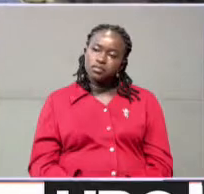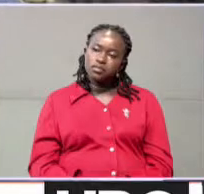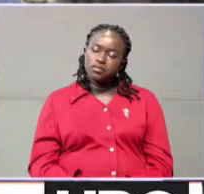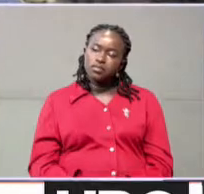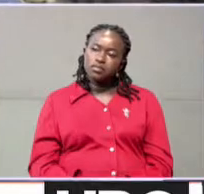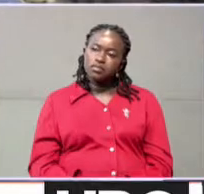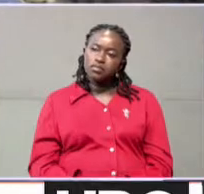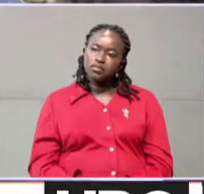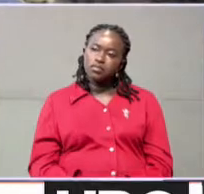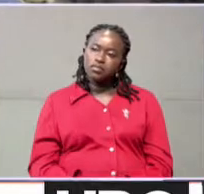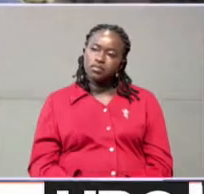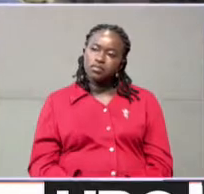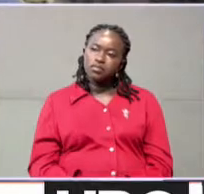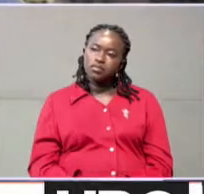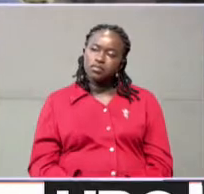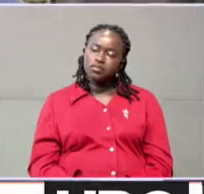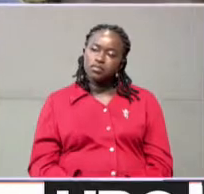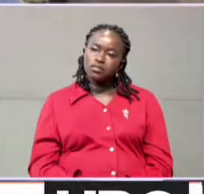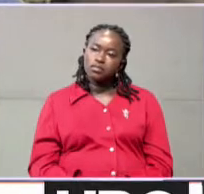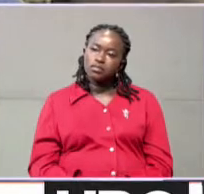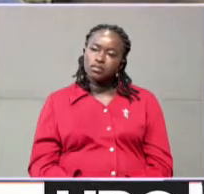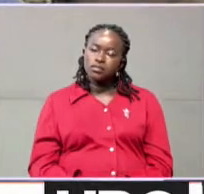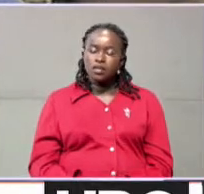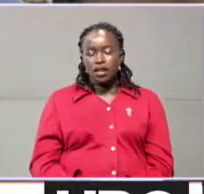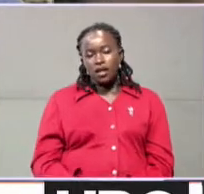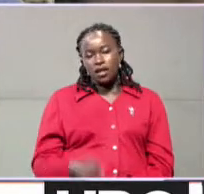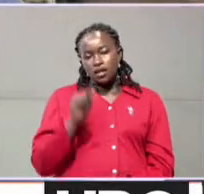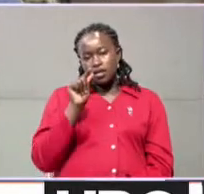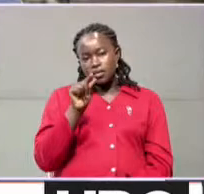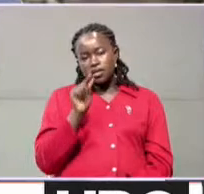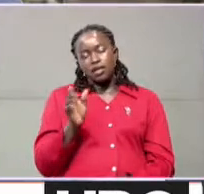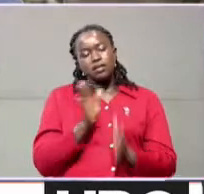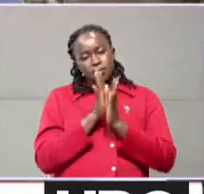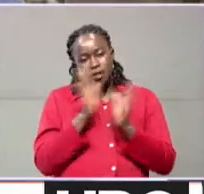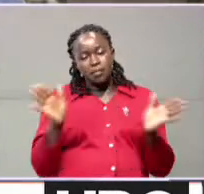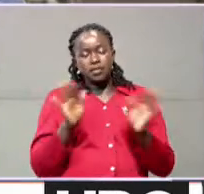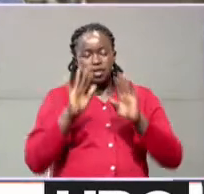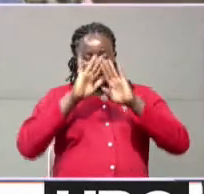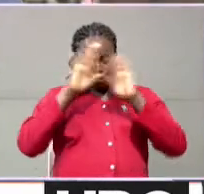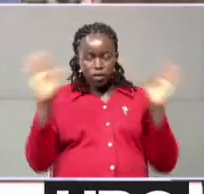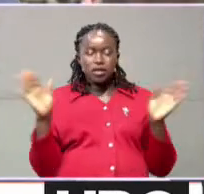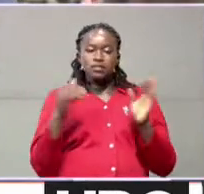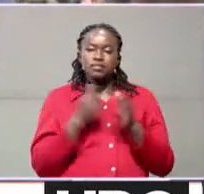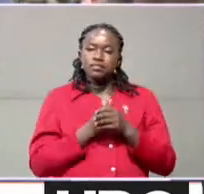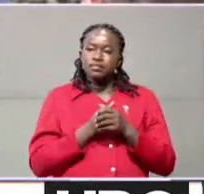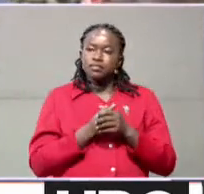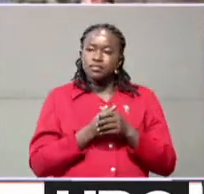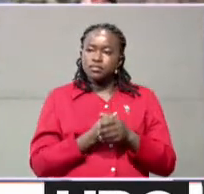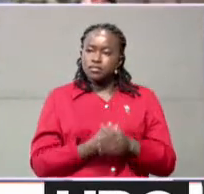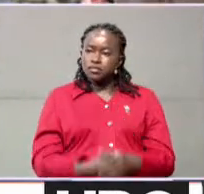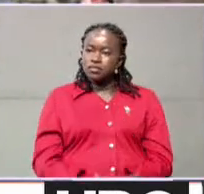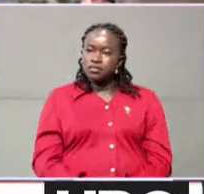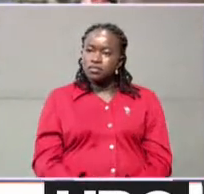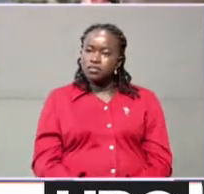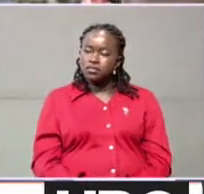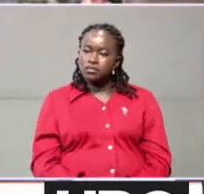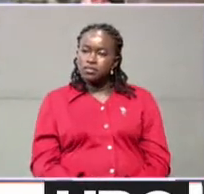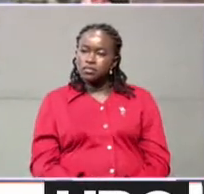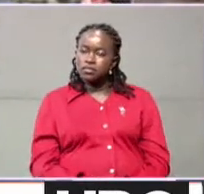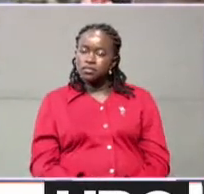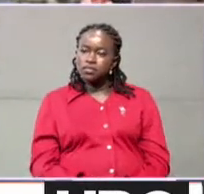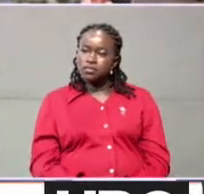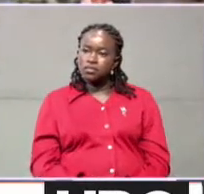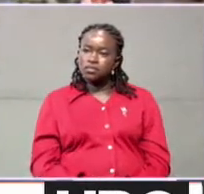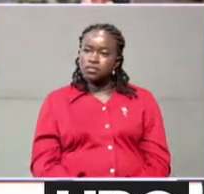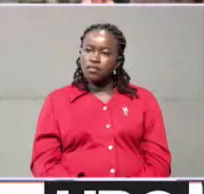remember there's a limited limited public awareness of okay i allow members to debate i leave it no